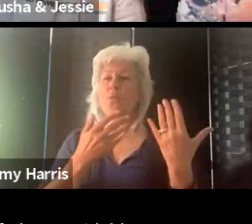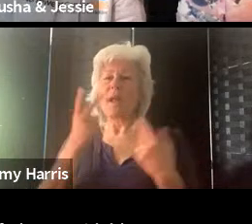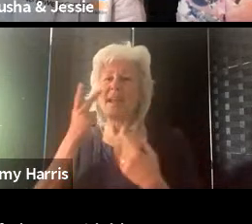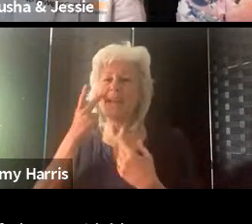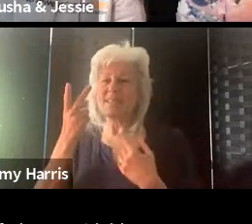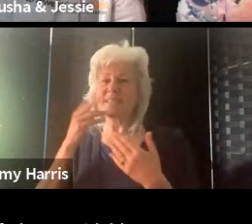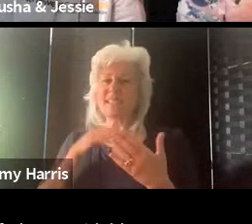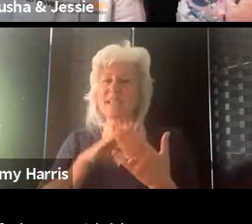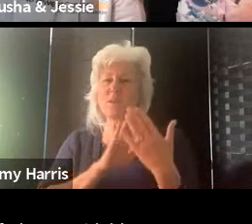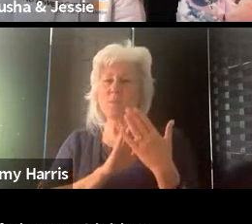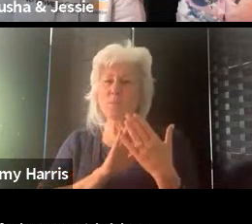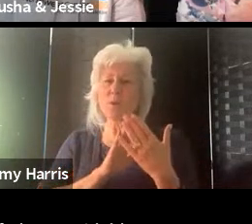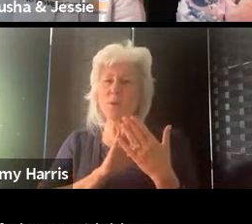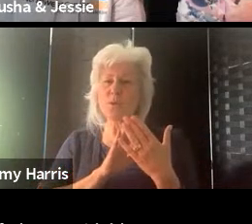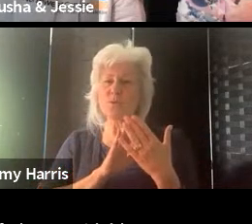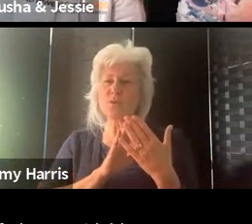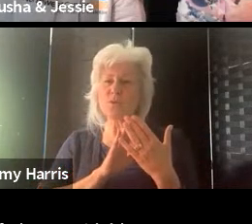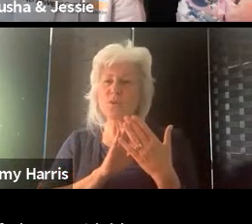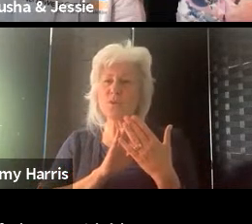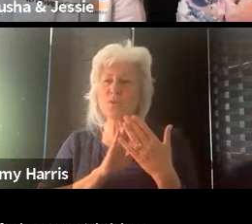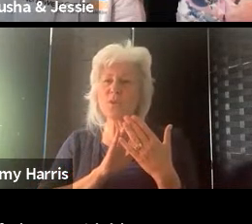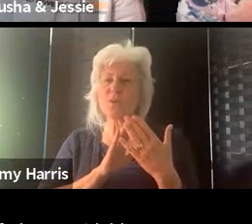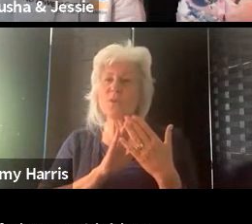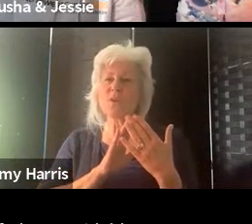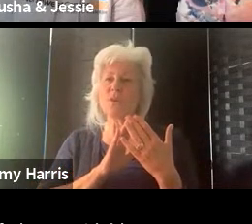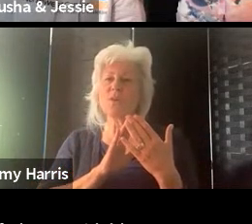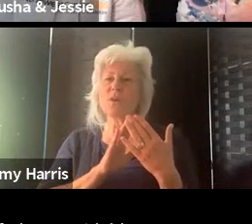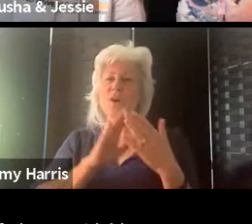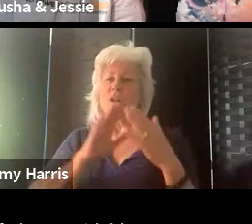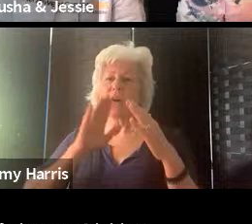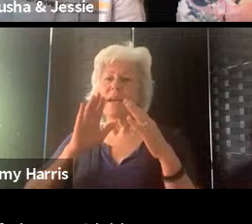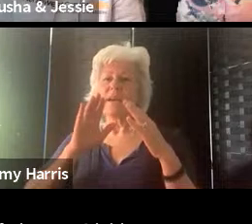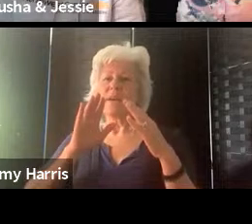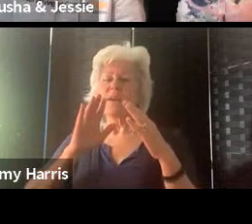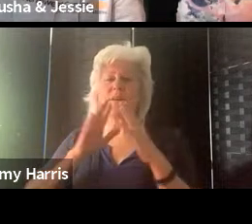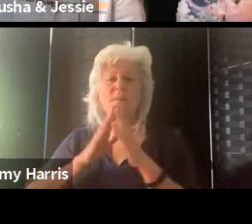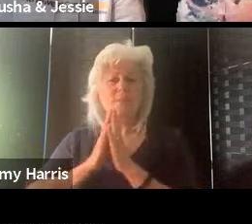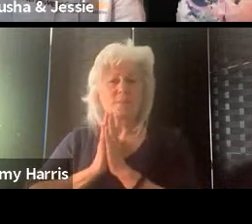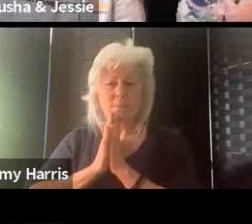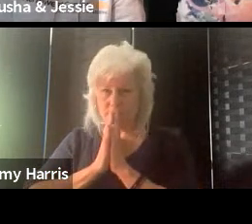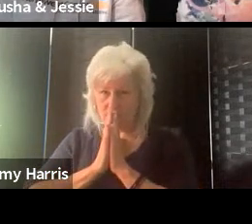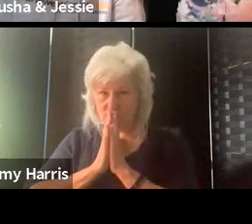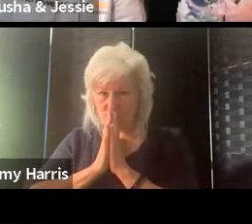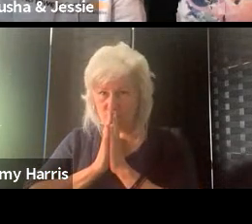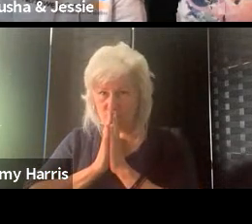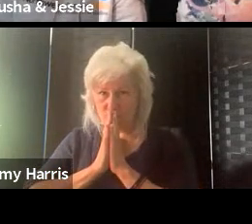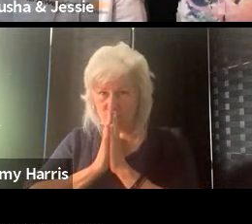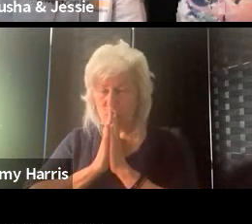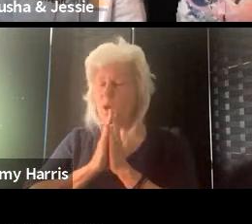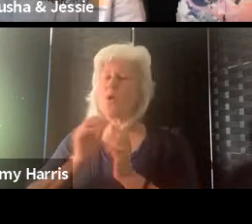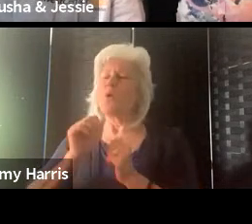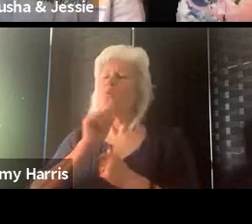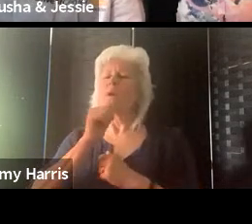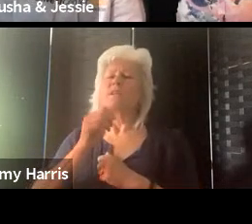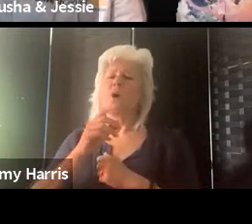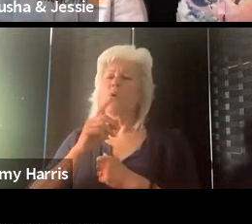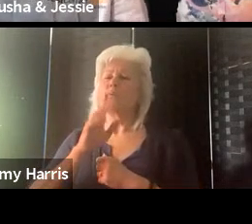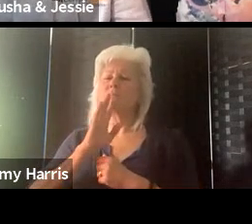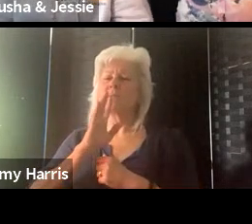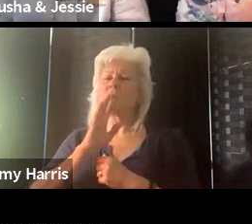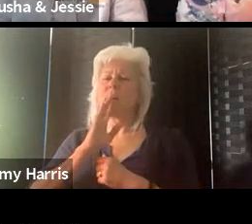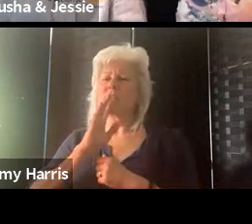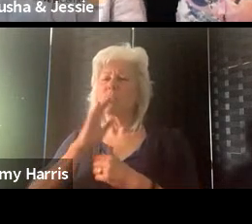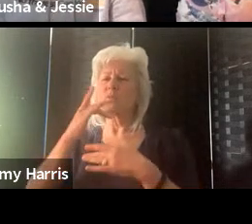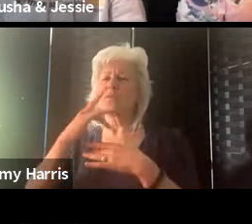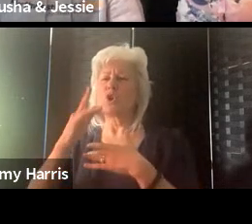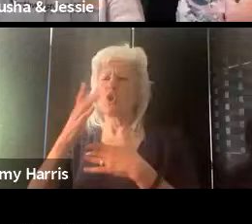takes our children with disabilities over and over. We don't talk in terms of early intervention at Child. What we